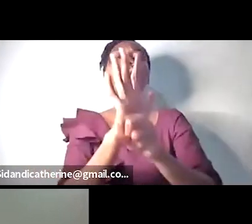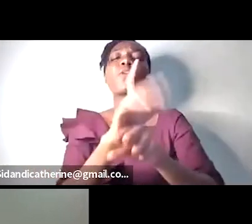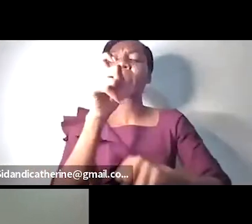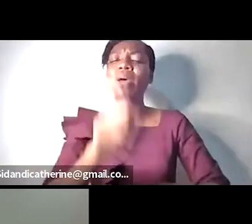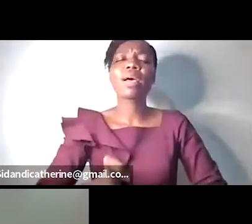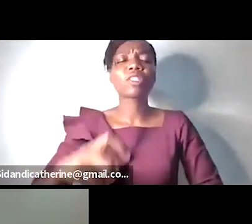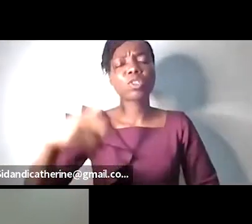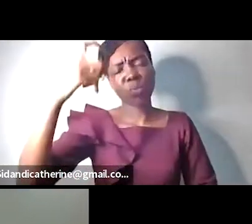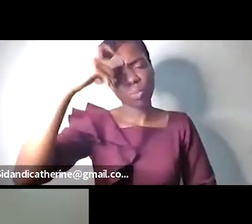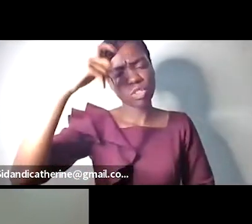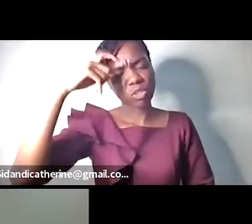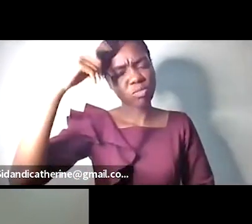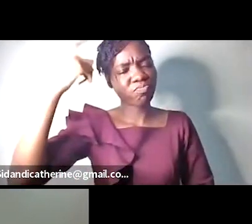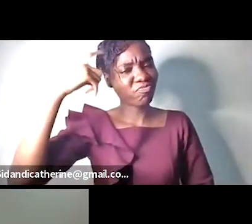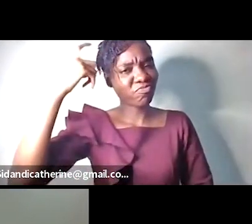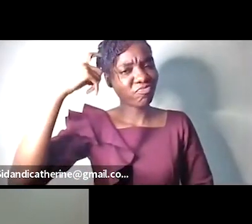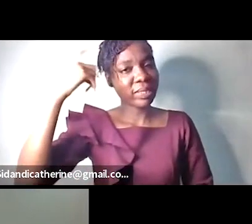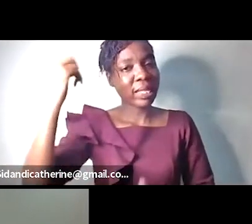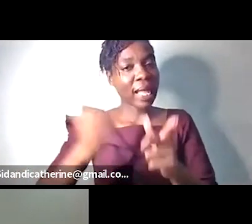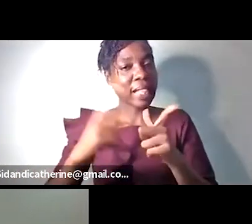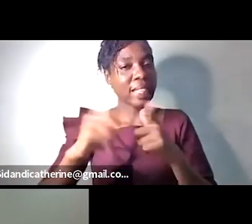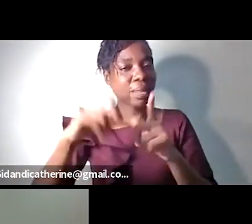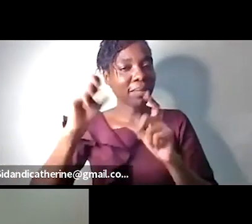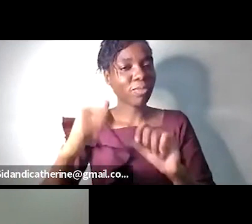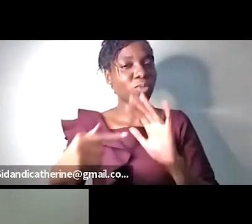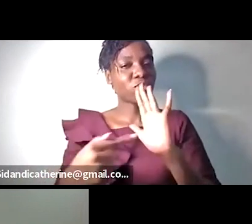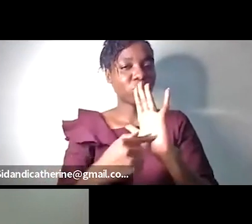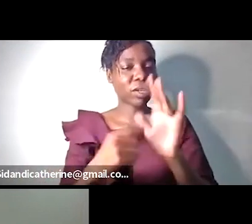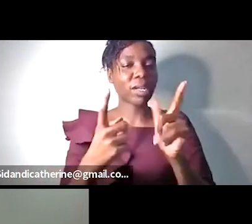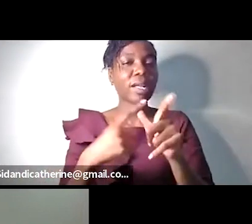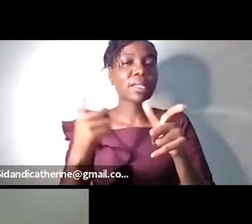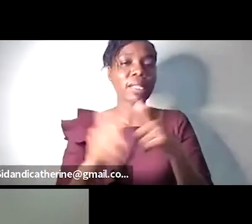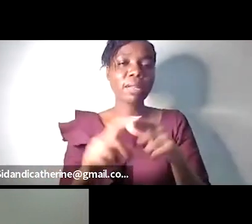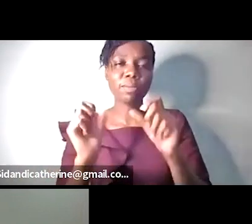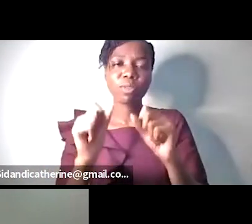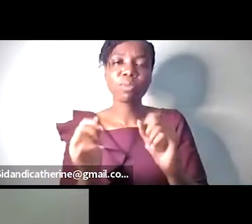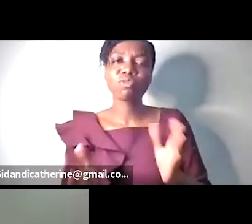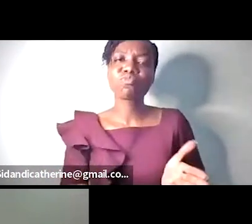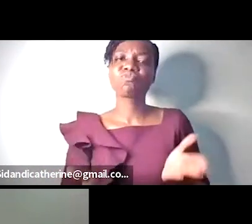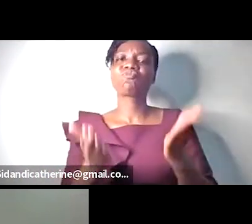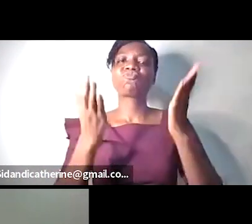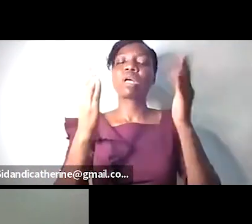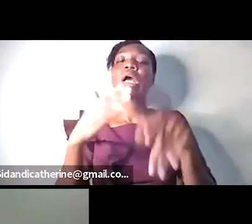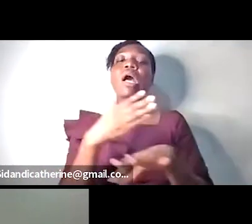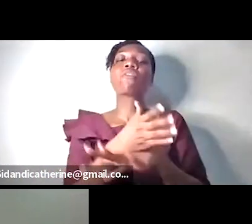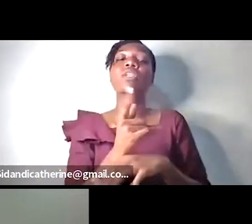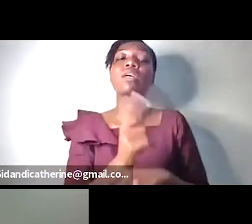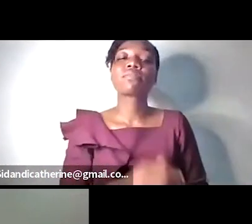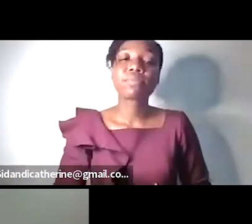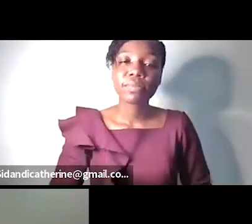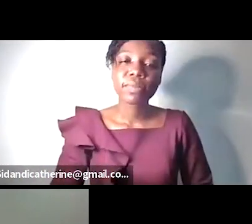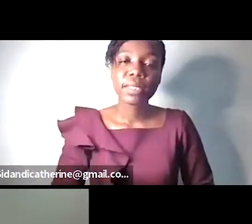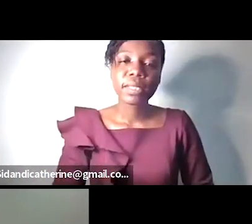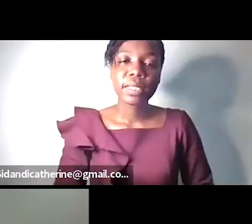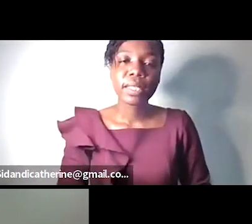When you go with a brain, of course you will showcase, the promotions will come after you. And then of course you know